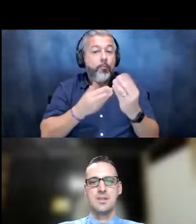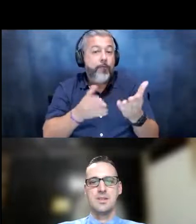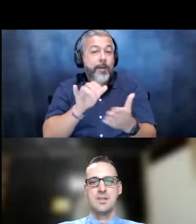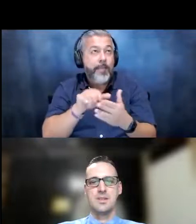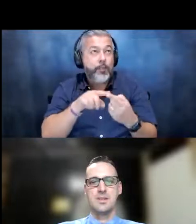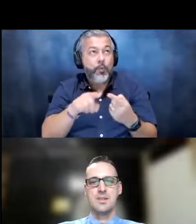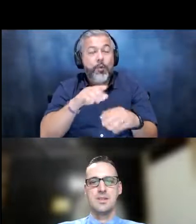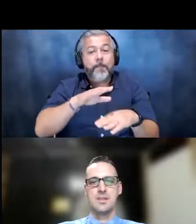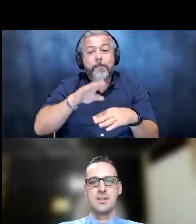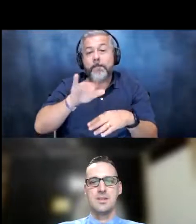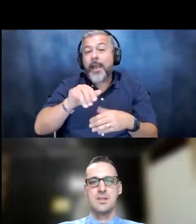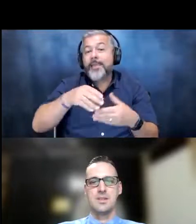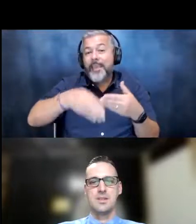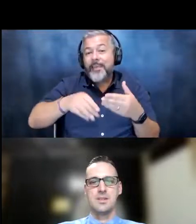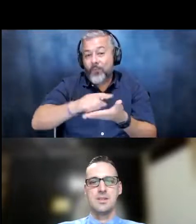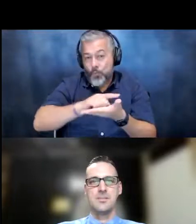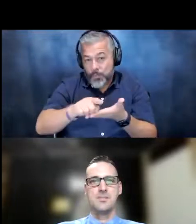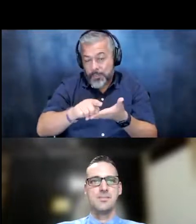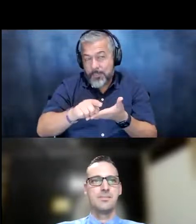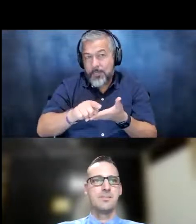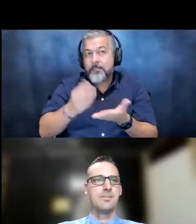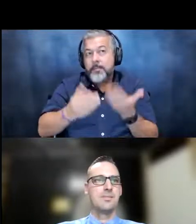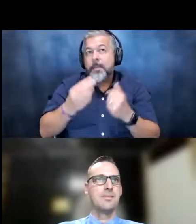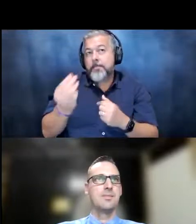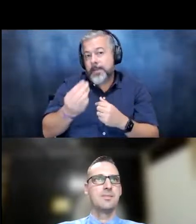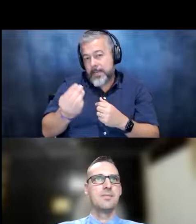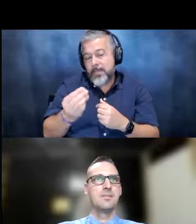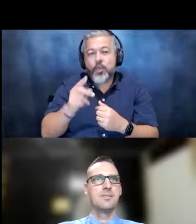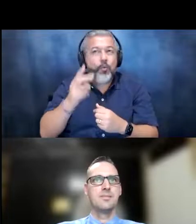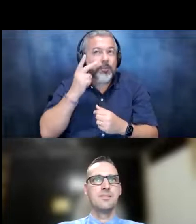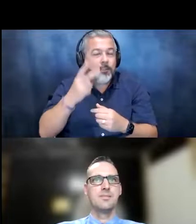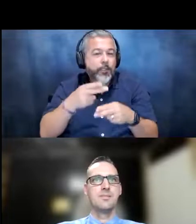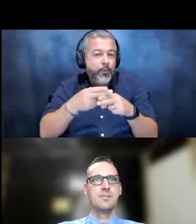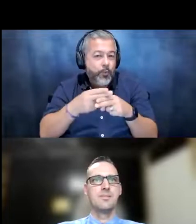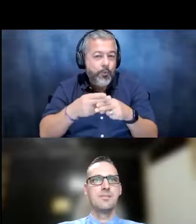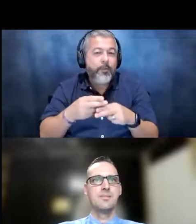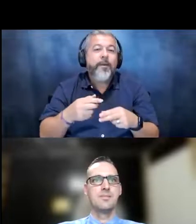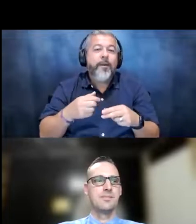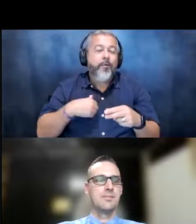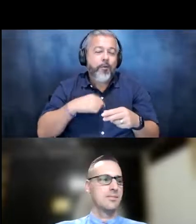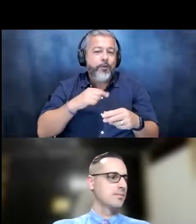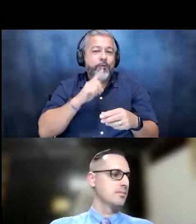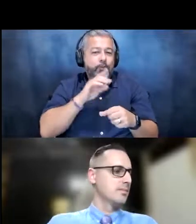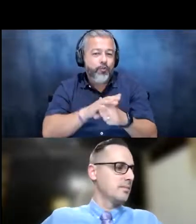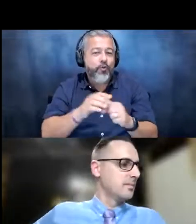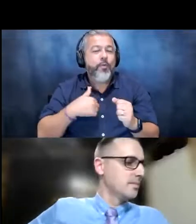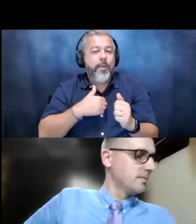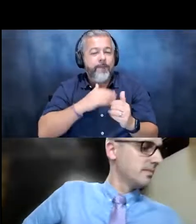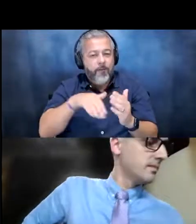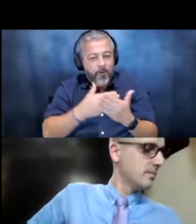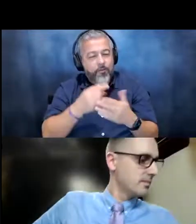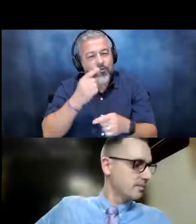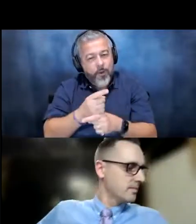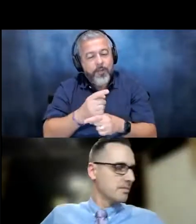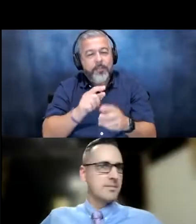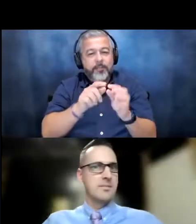by the end of the week, if not Monday. So you will see that very soon. We're ensuring that we have all of the correct